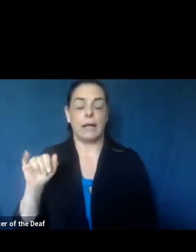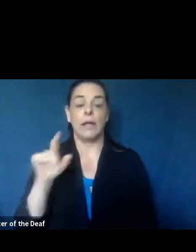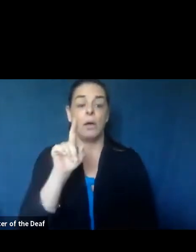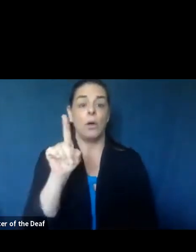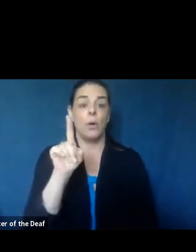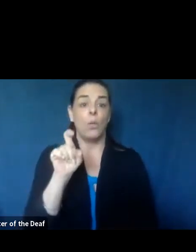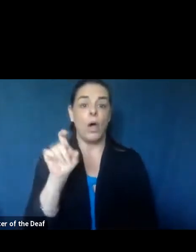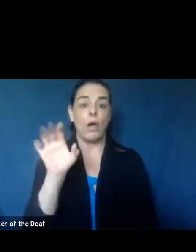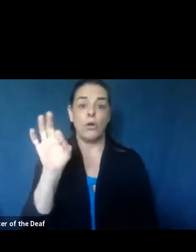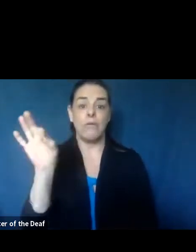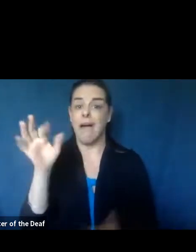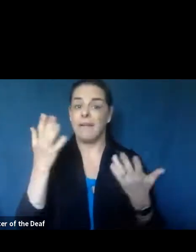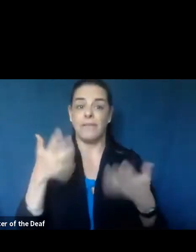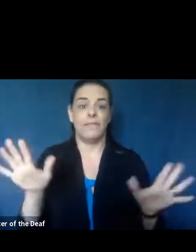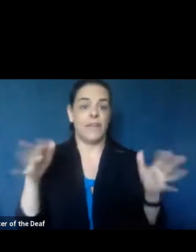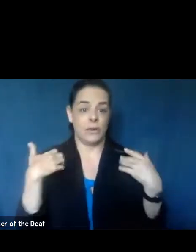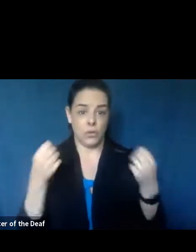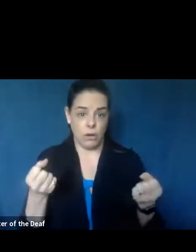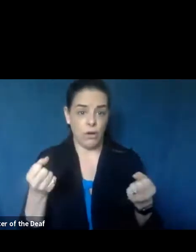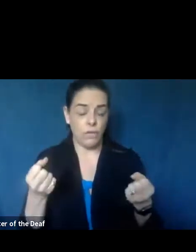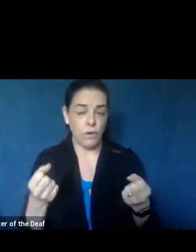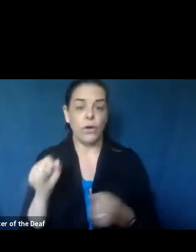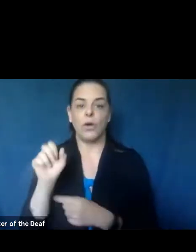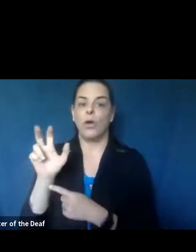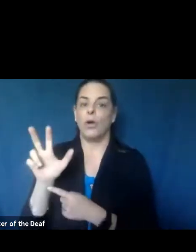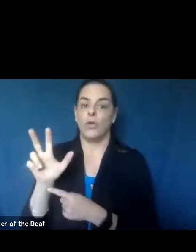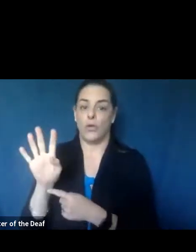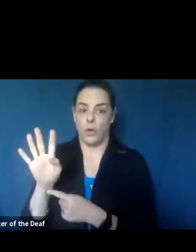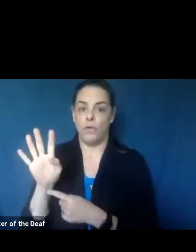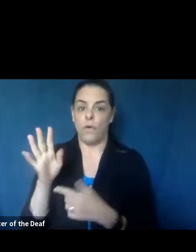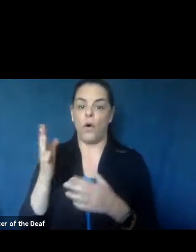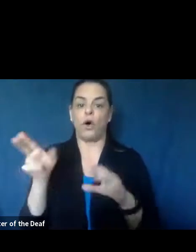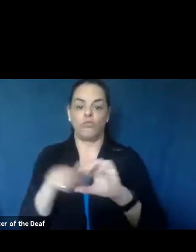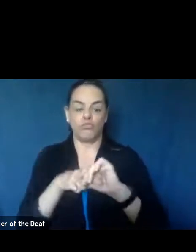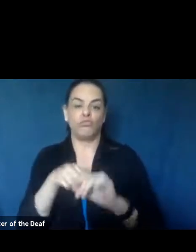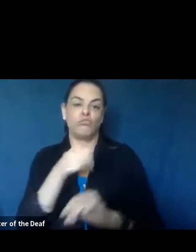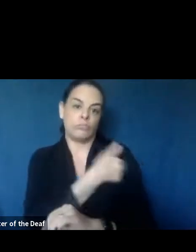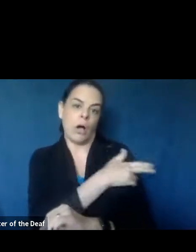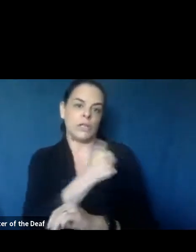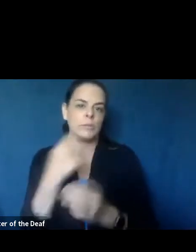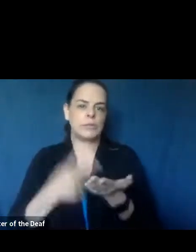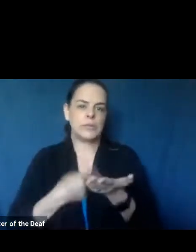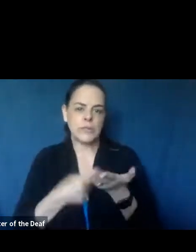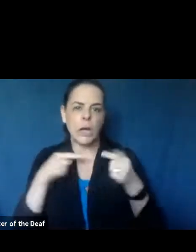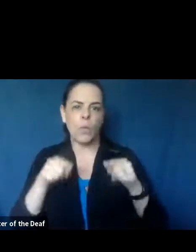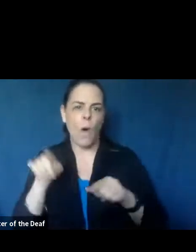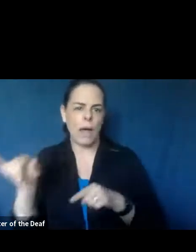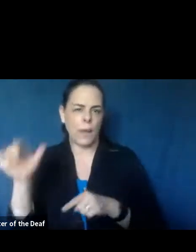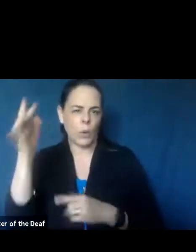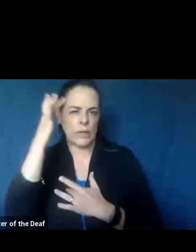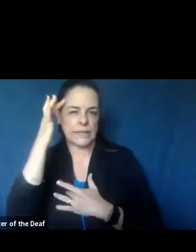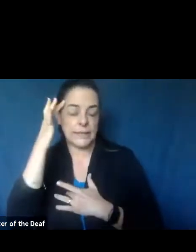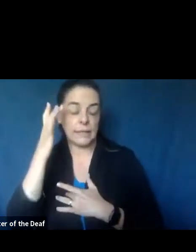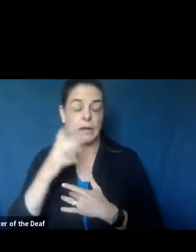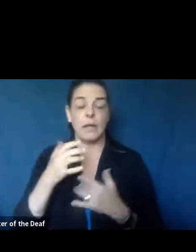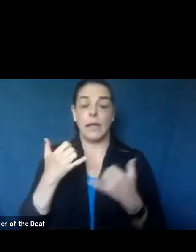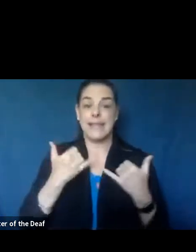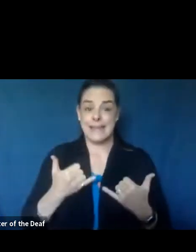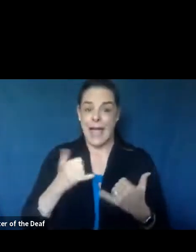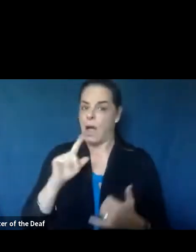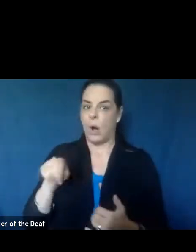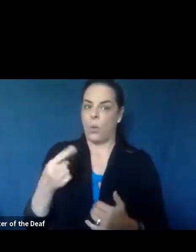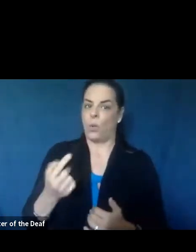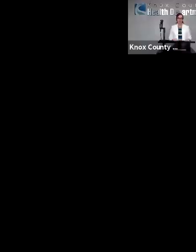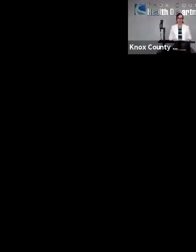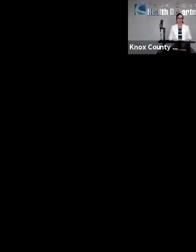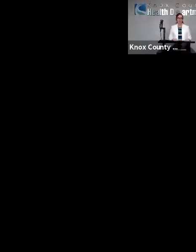those have recovered. 34 individuals have been hospitalized at some point in their illness, and 3 are currently hospitalized.